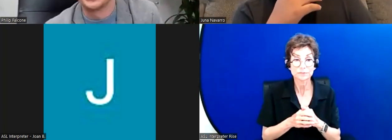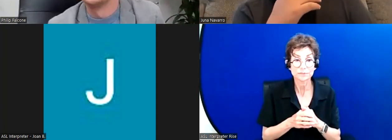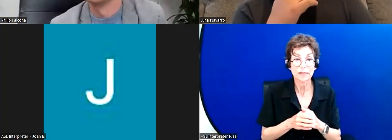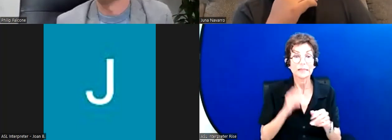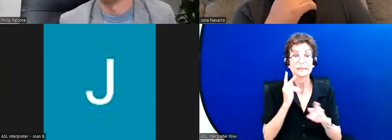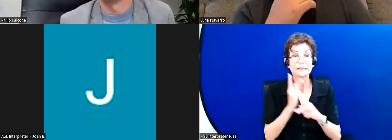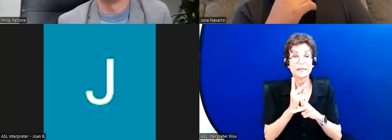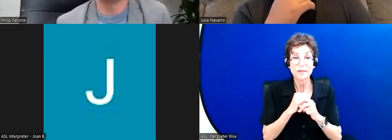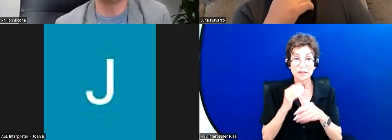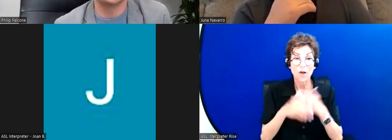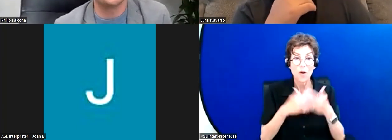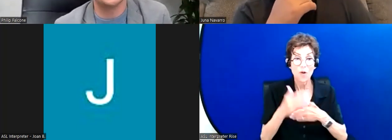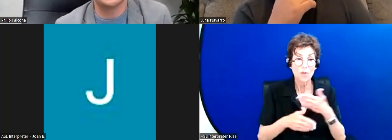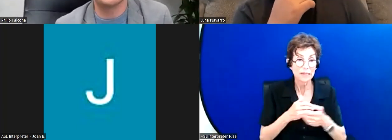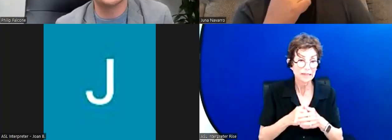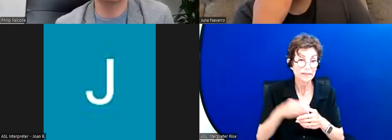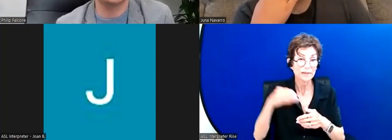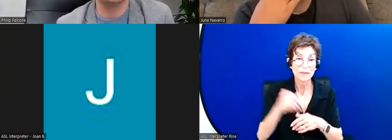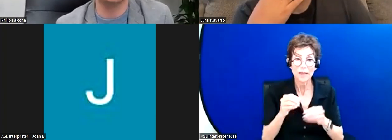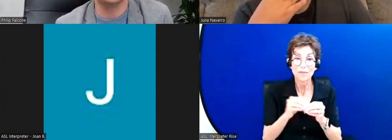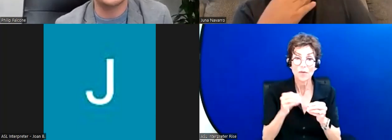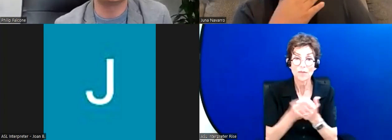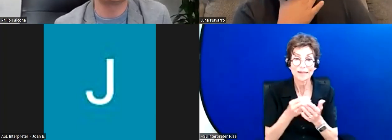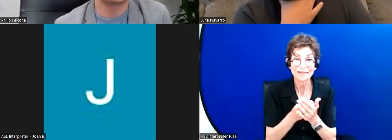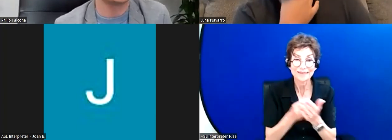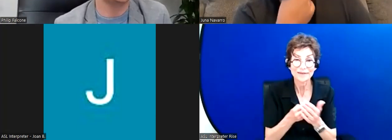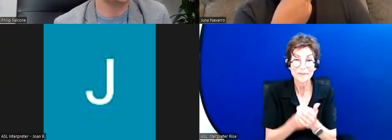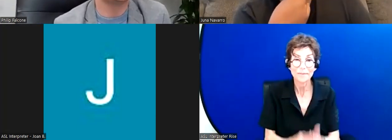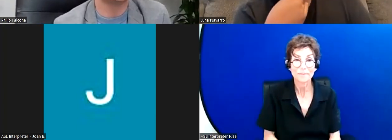some more money. And people were donating, and because you have people that